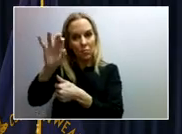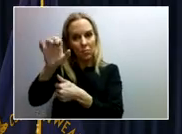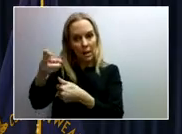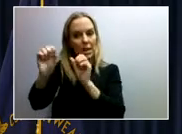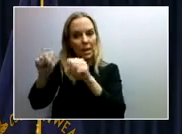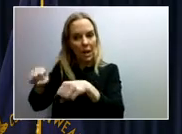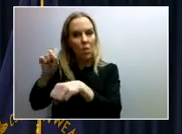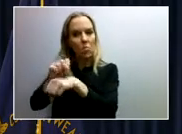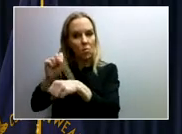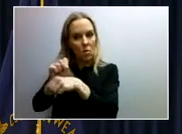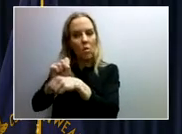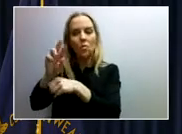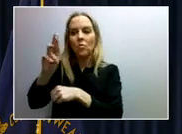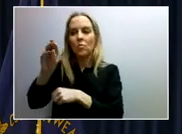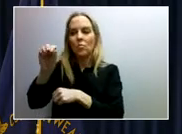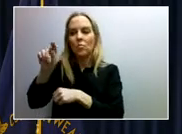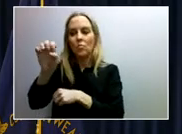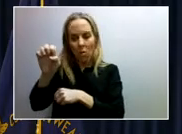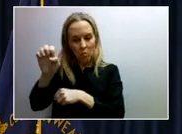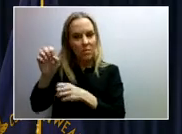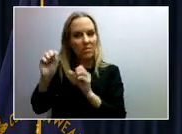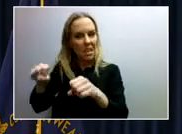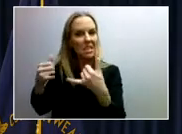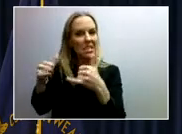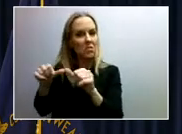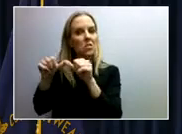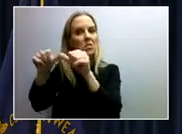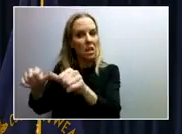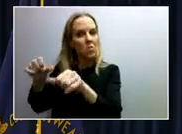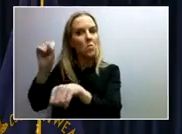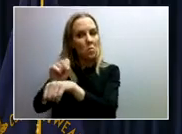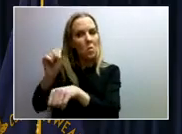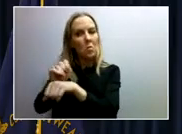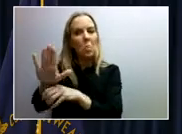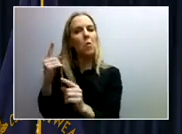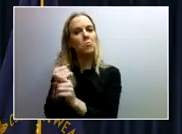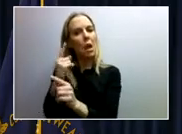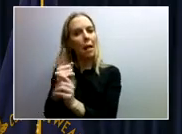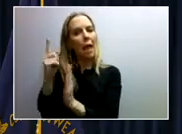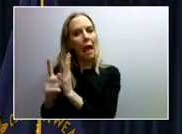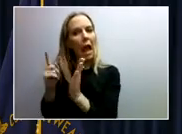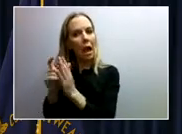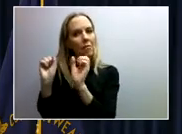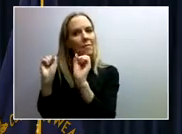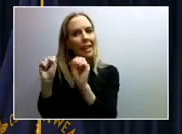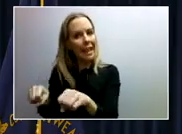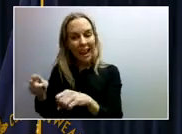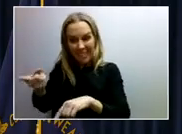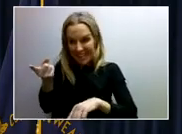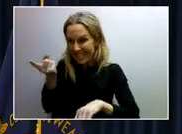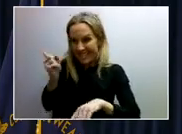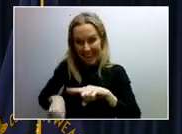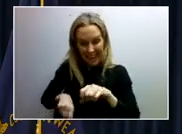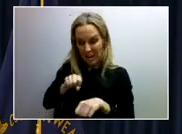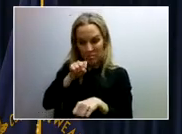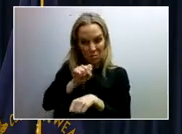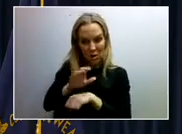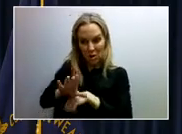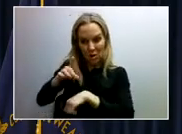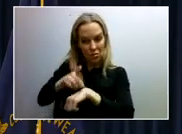remotely, and they shall continue to work on their regular hours. If they cannot perform their duties